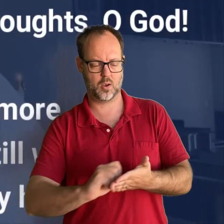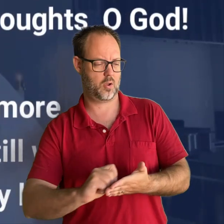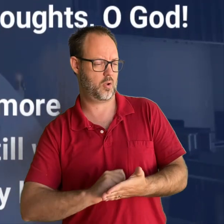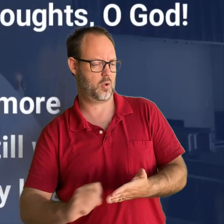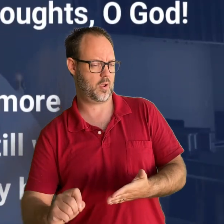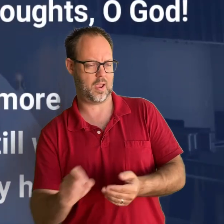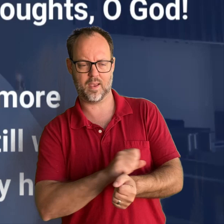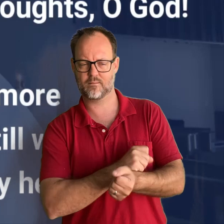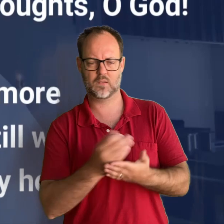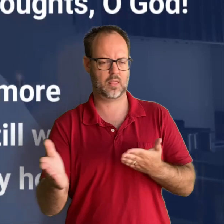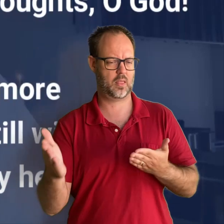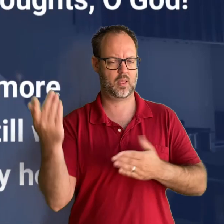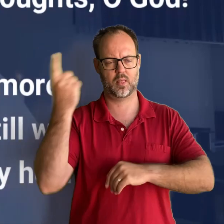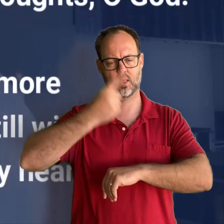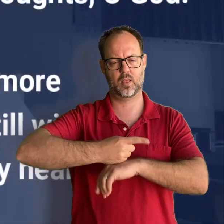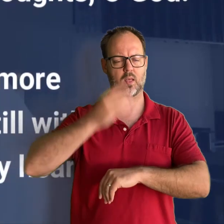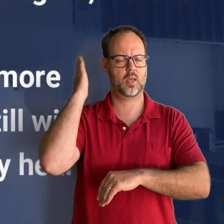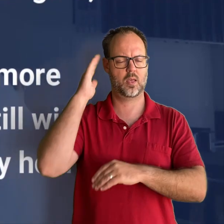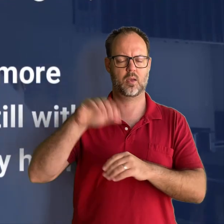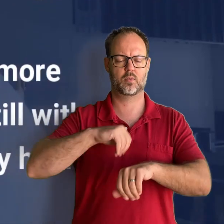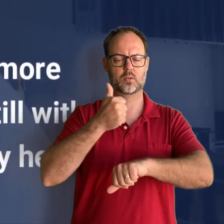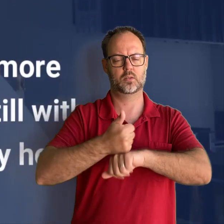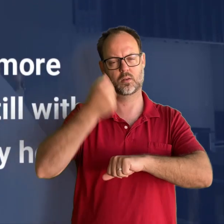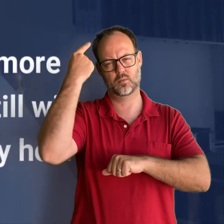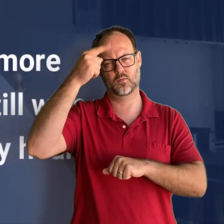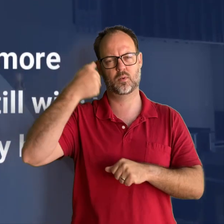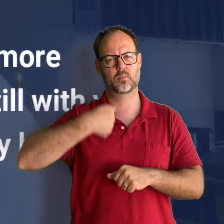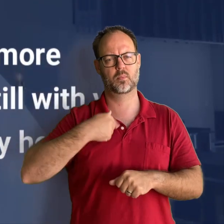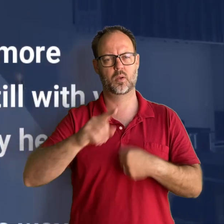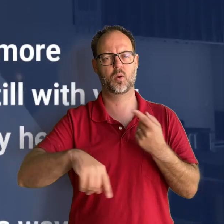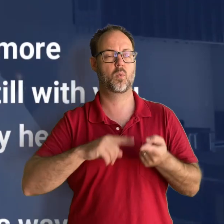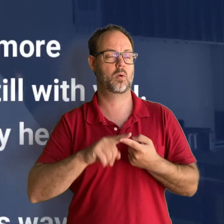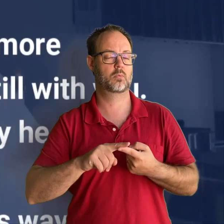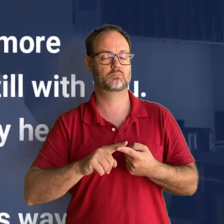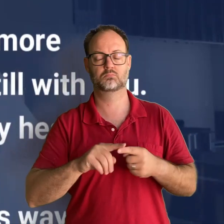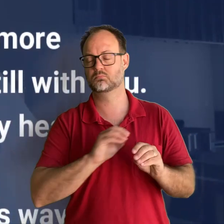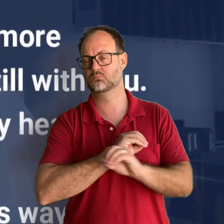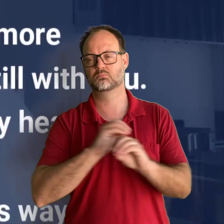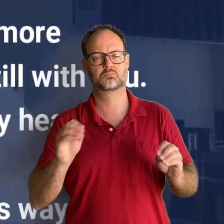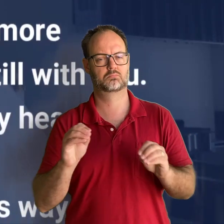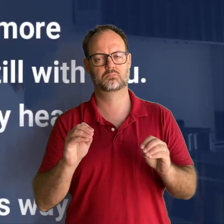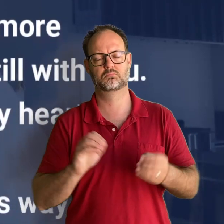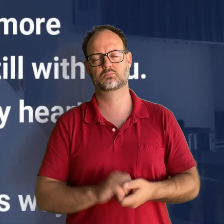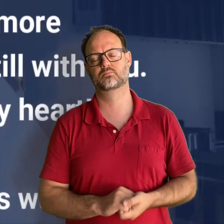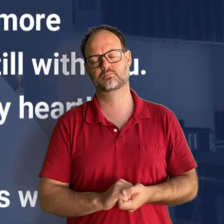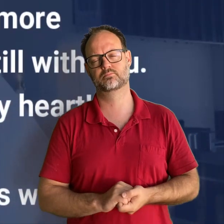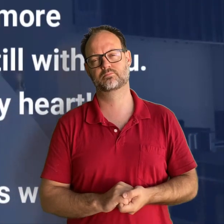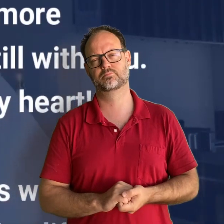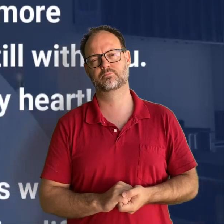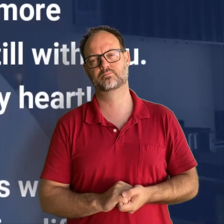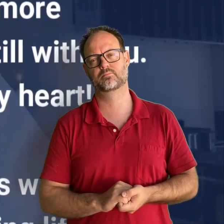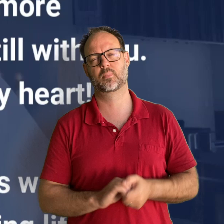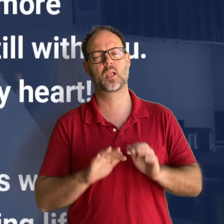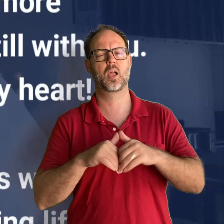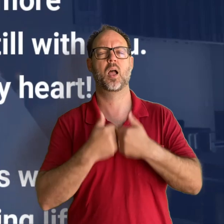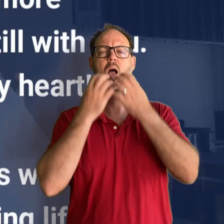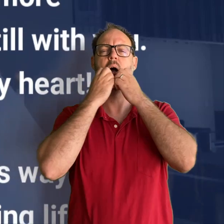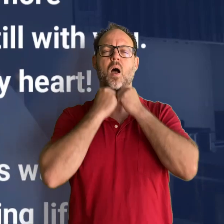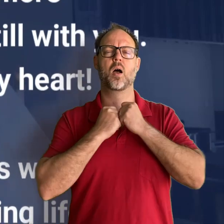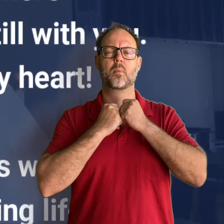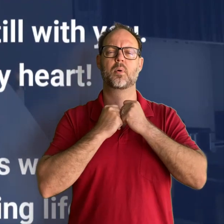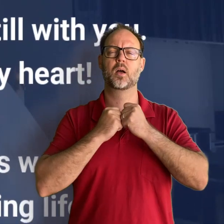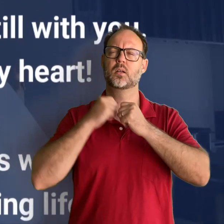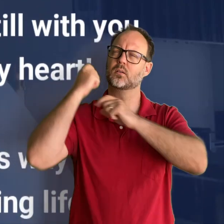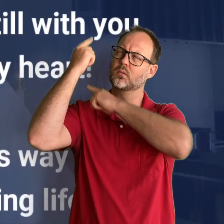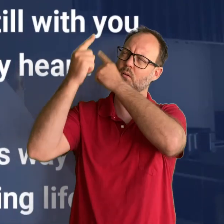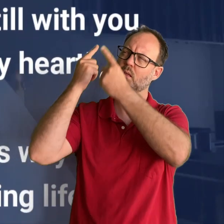every one of them, the days that were formed for me, when as yet there were none of them. How precious to me